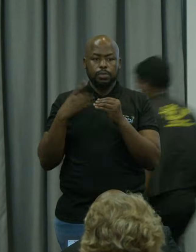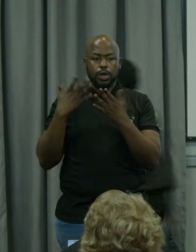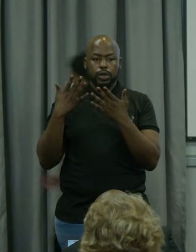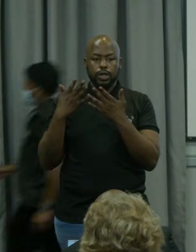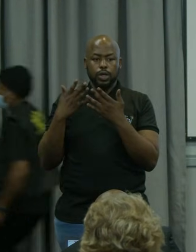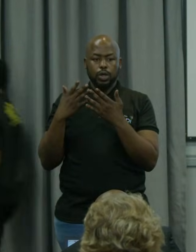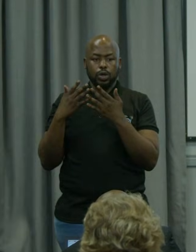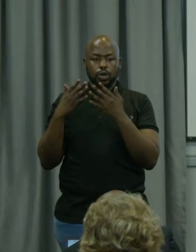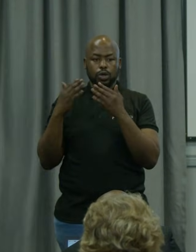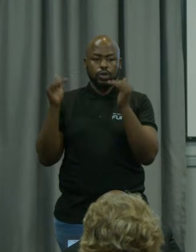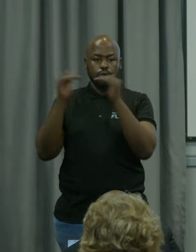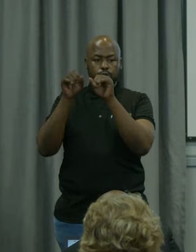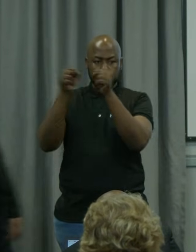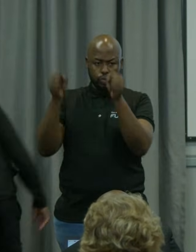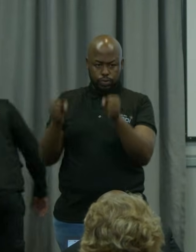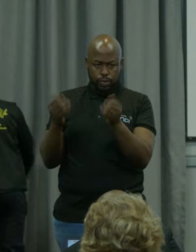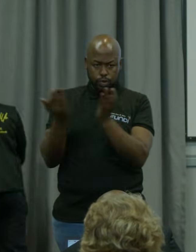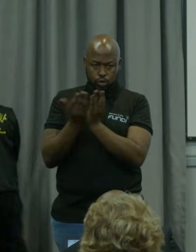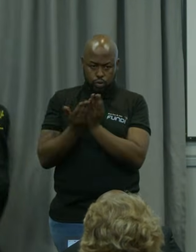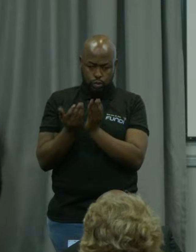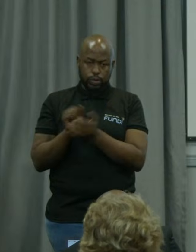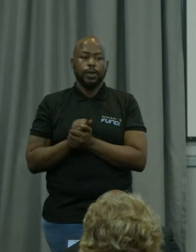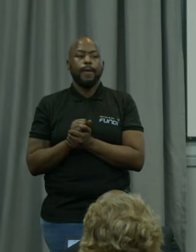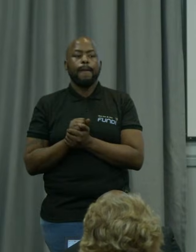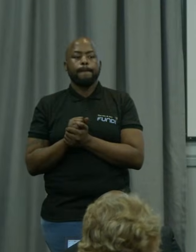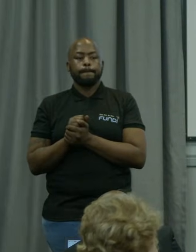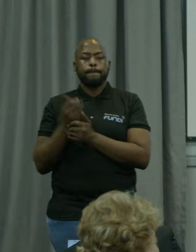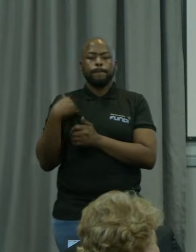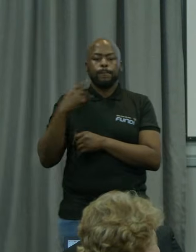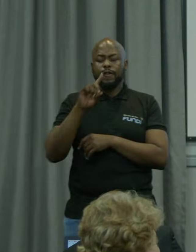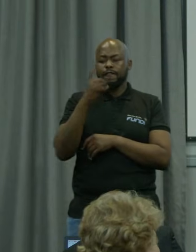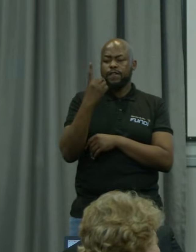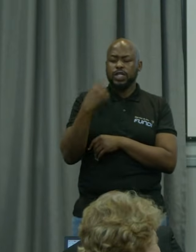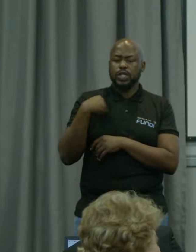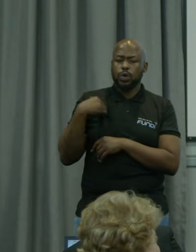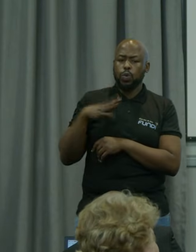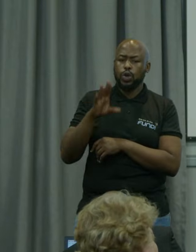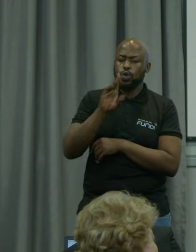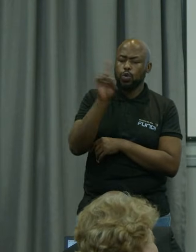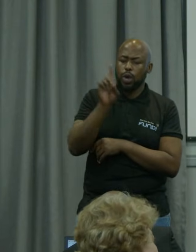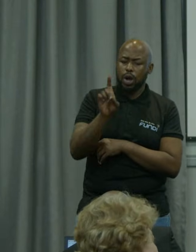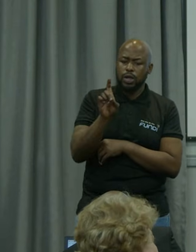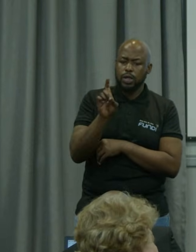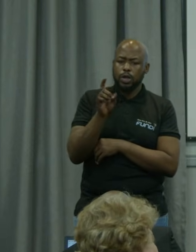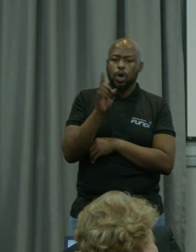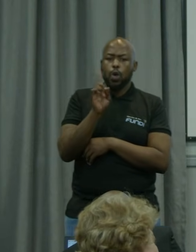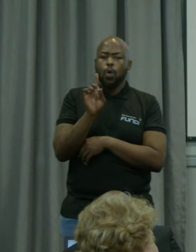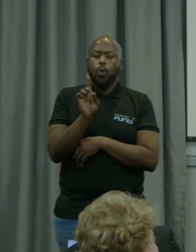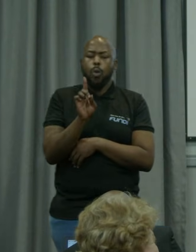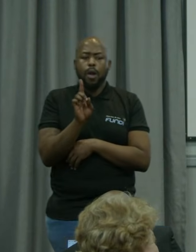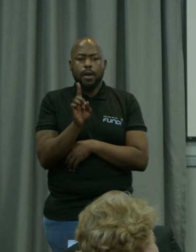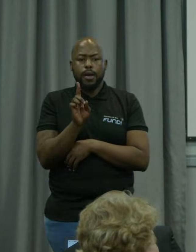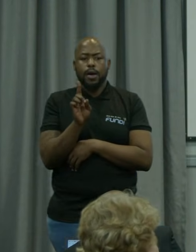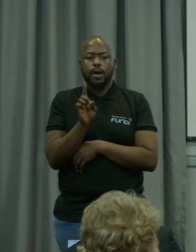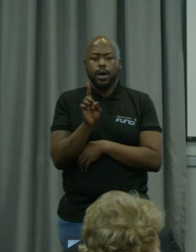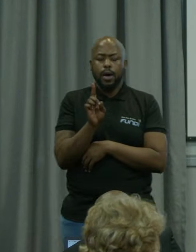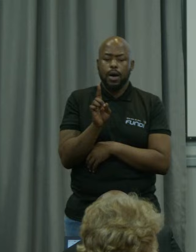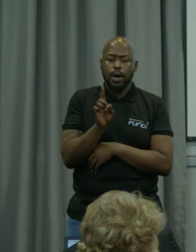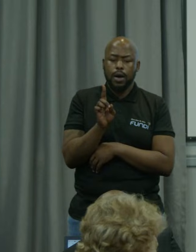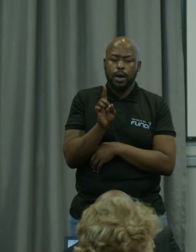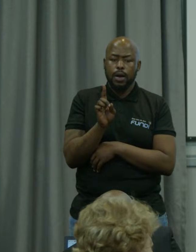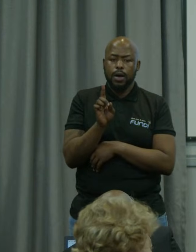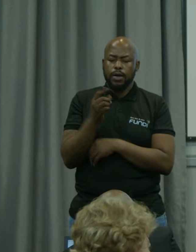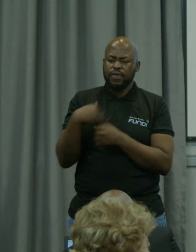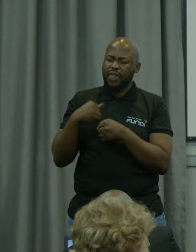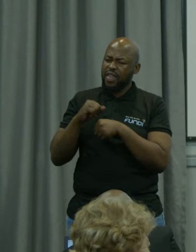quintiles. The first question I would like to ask is, what is the